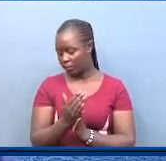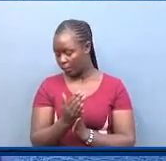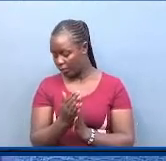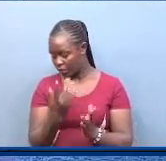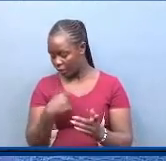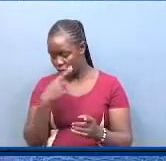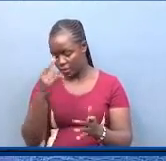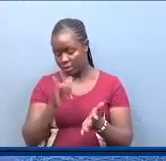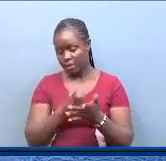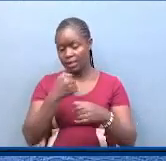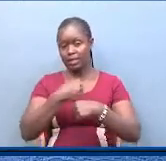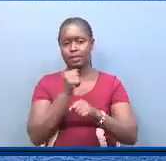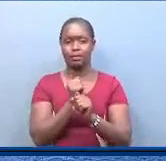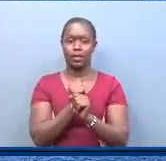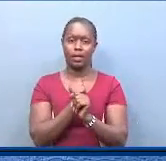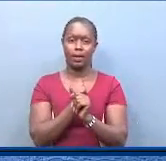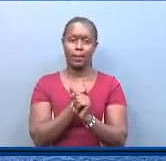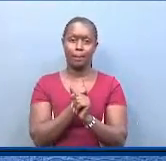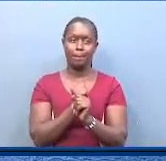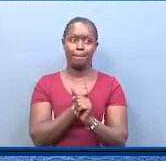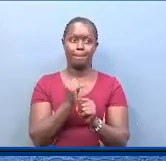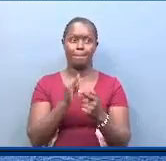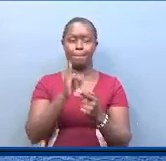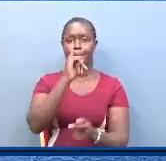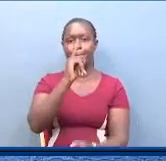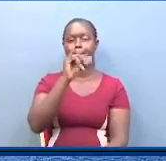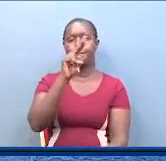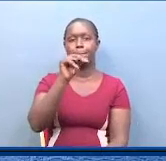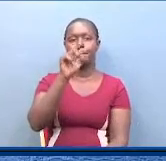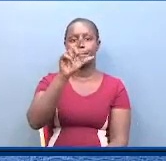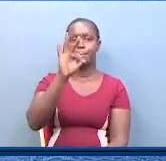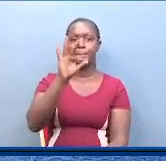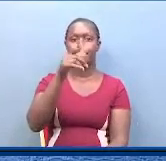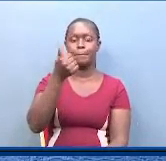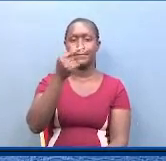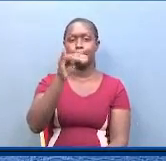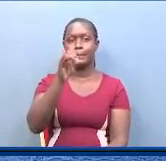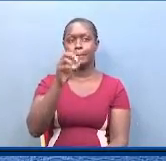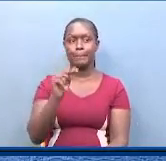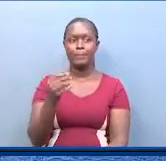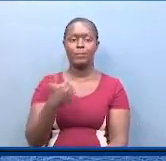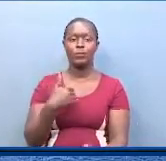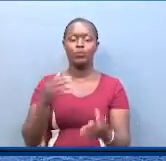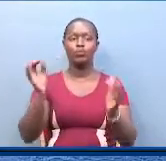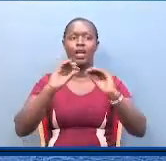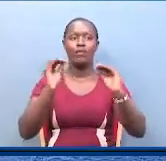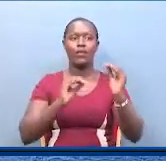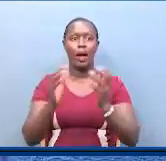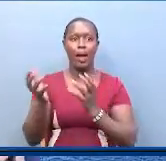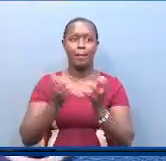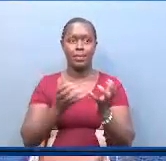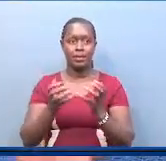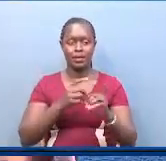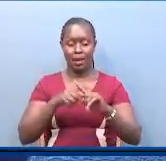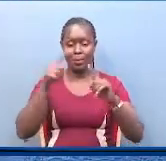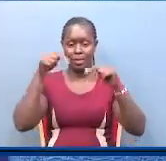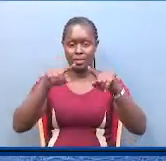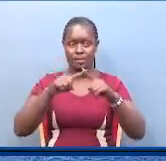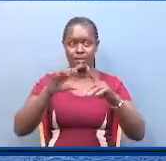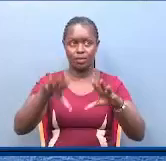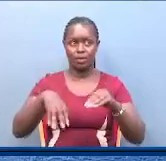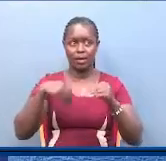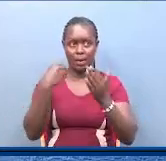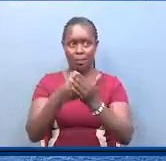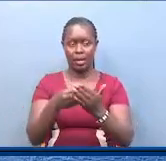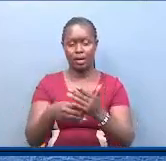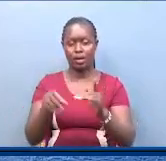that thing called? You know, inflation. Inflation. At the end of the day. So she has no business acumen. She just took money and